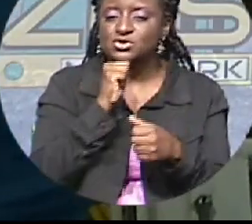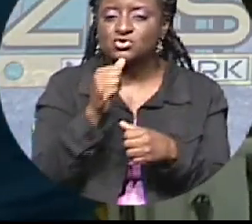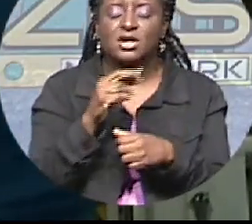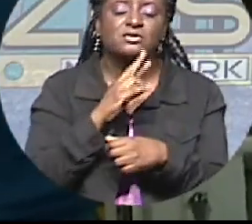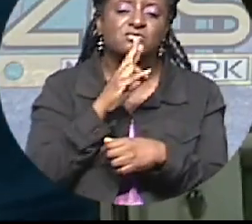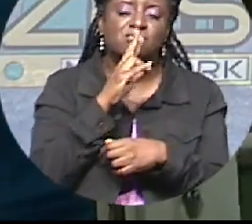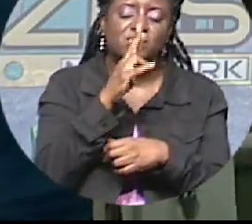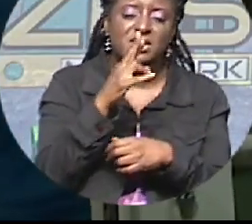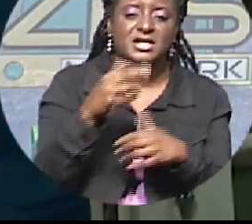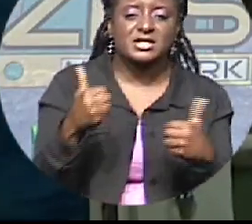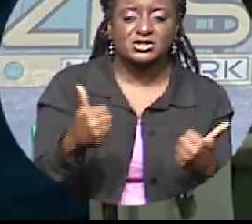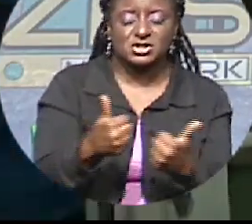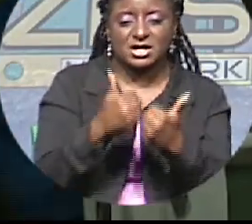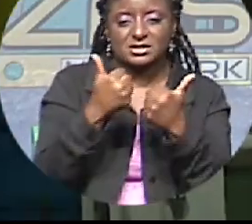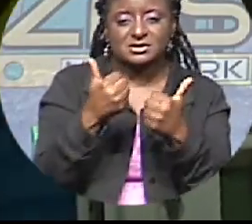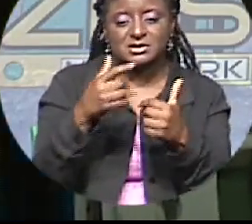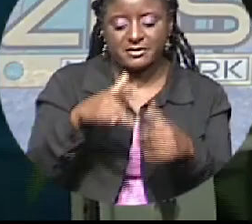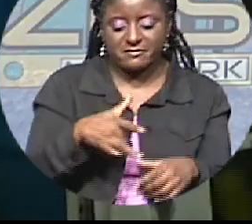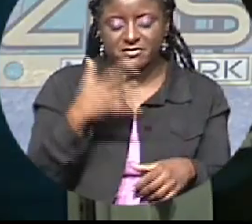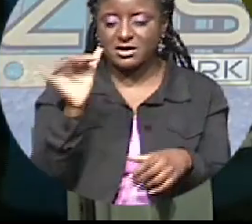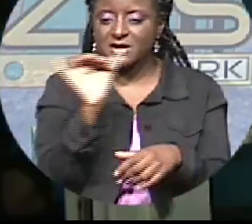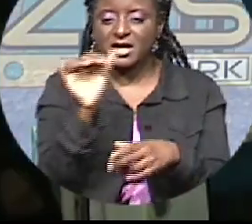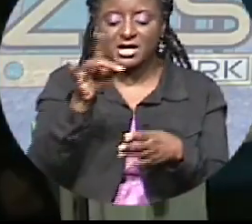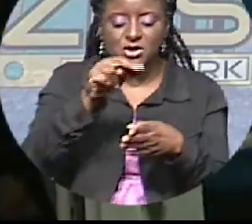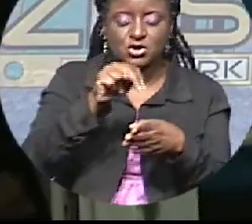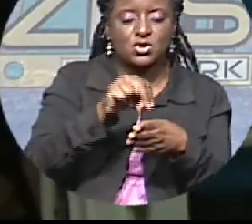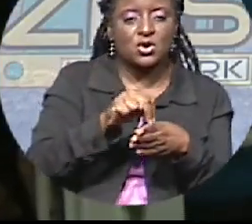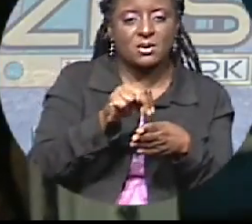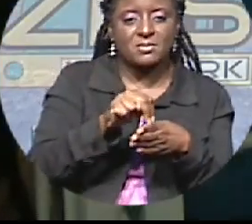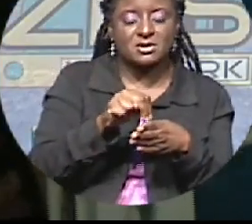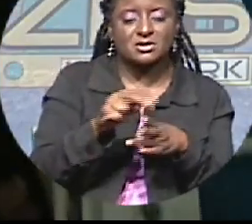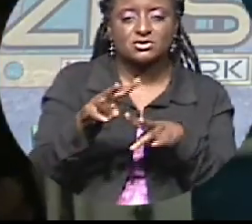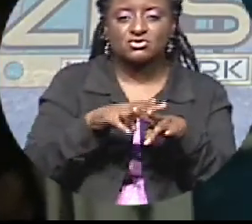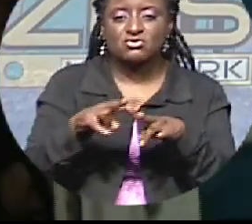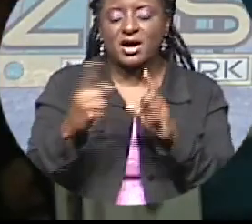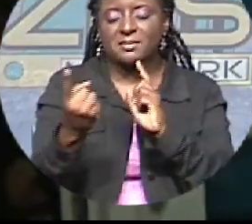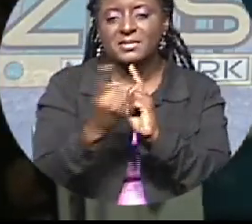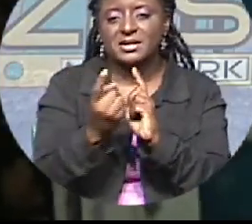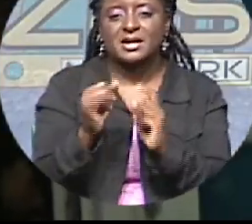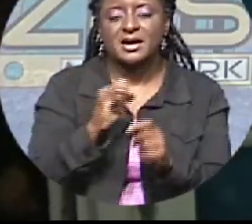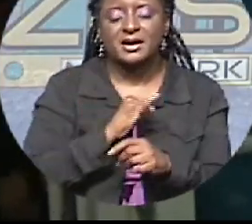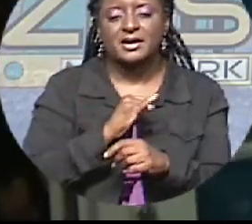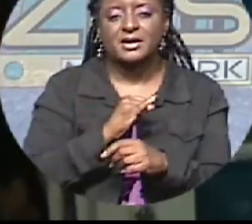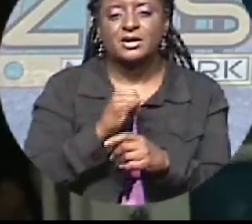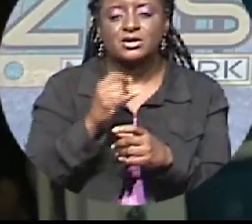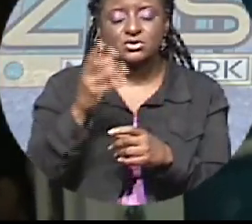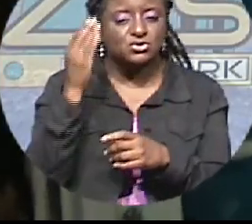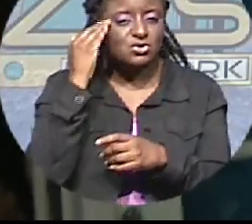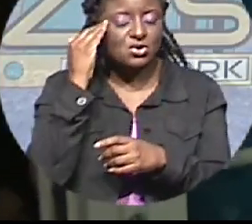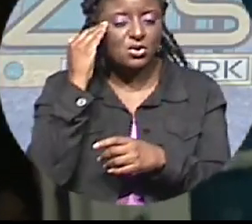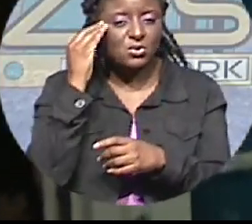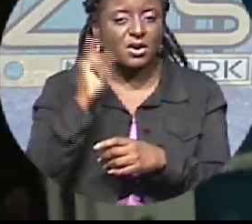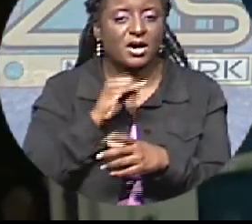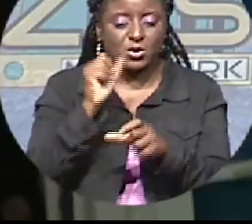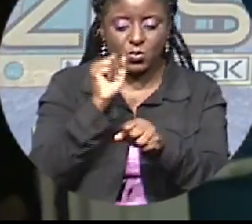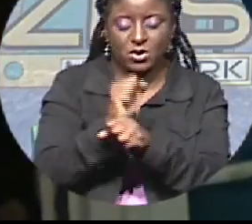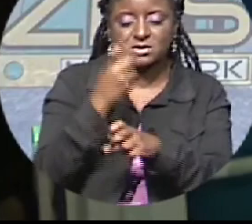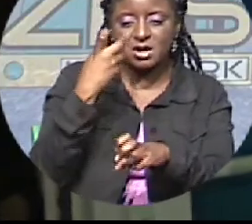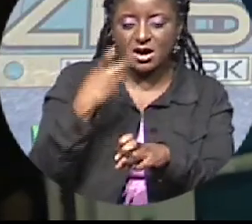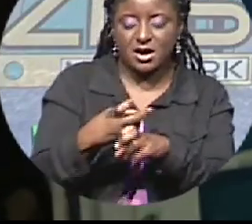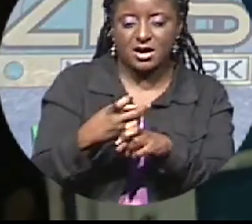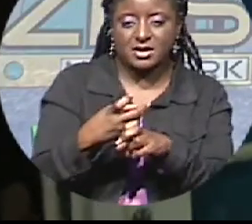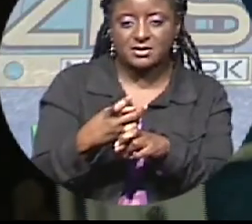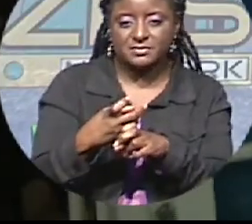at the event. It felt like a normal track meet, just another day. And I just felt as if I should work. I know I worked hard toward it, especially in